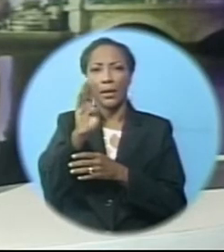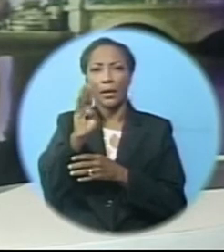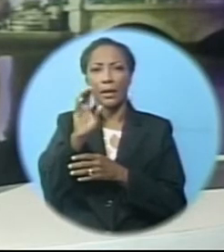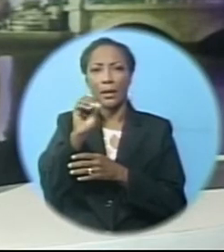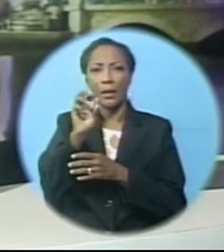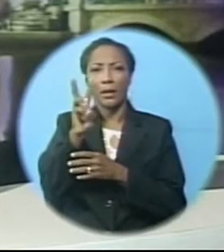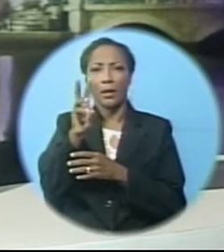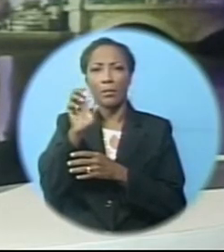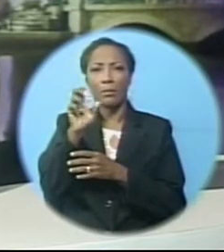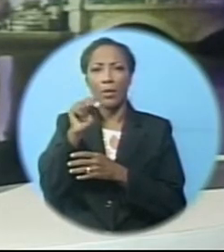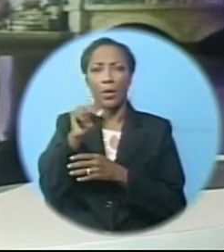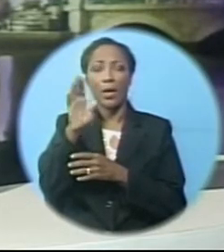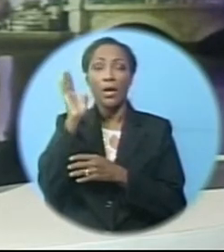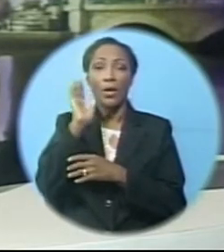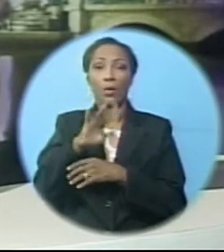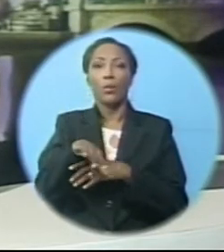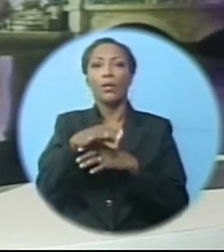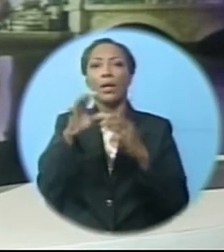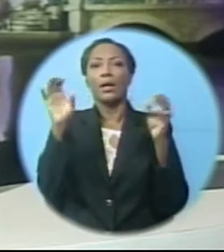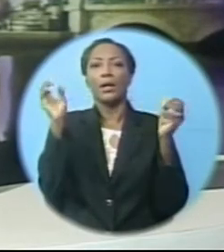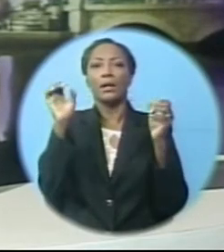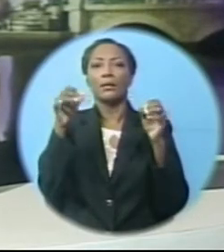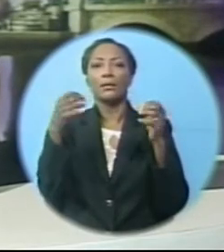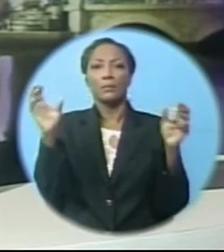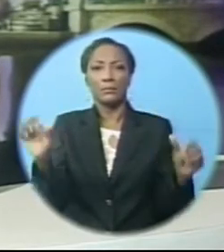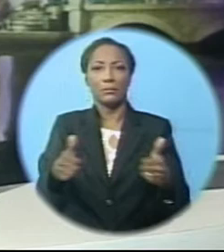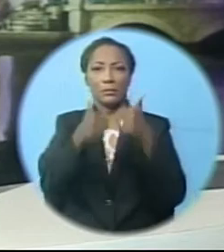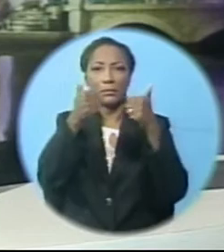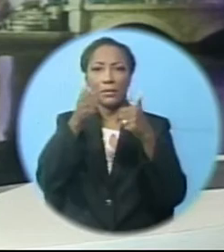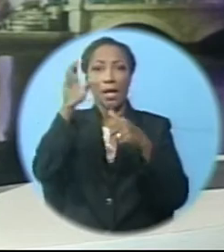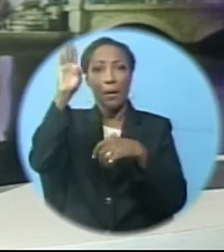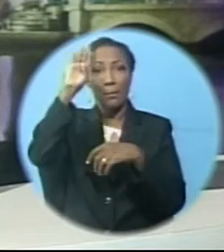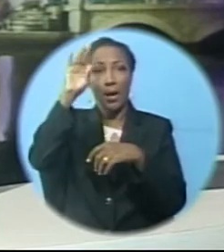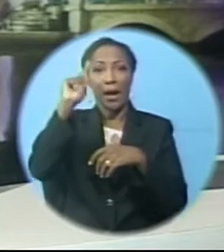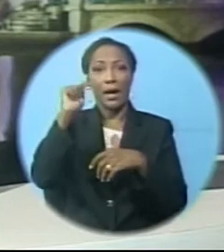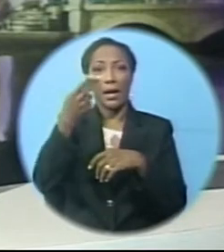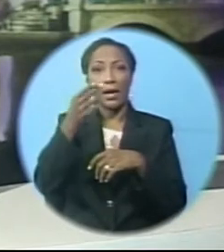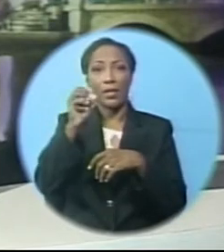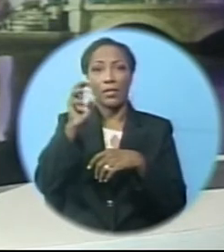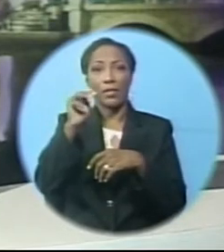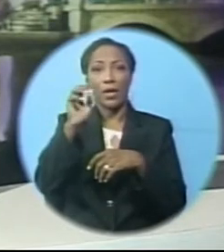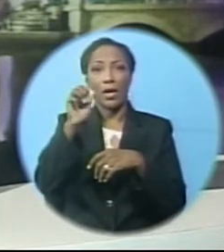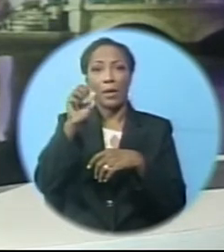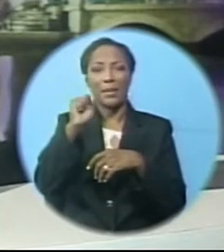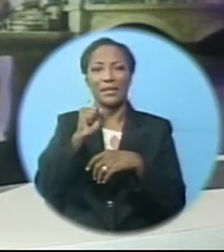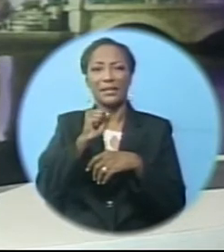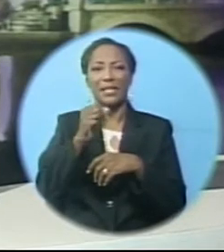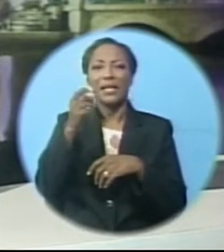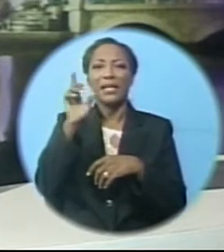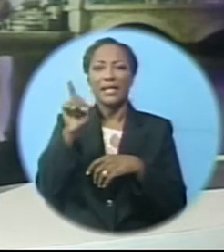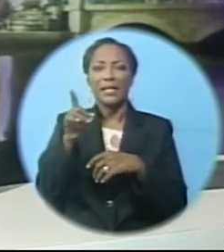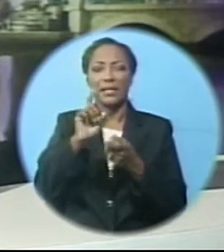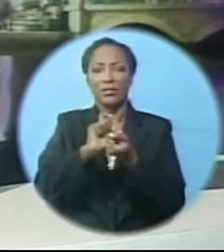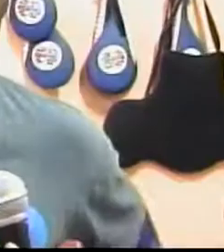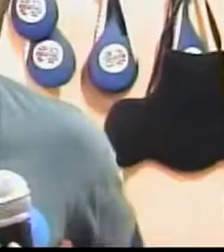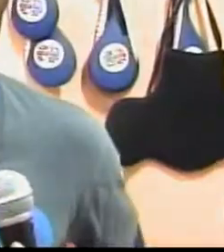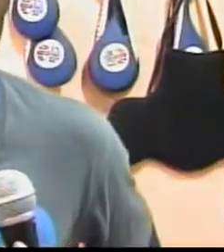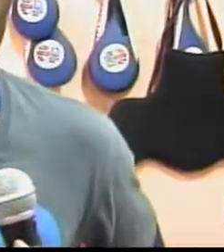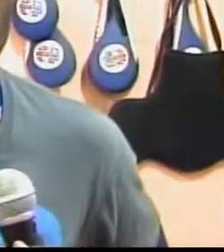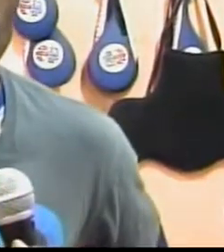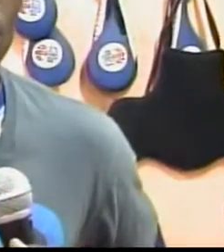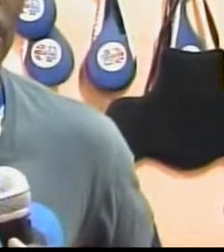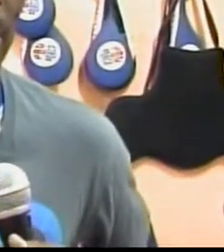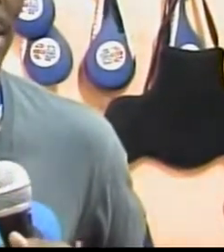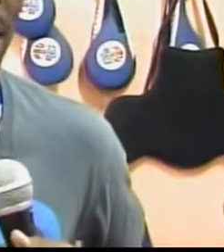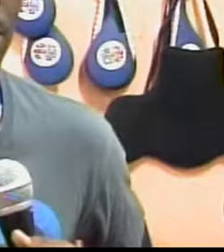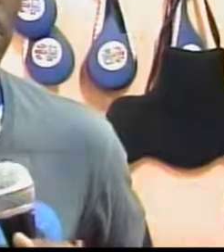Boyne is set to take on Brett Thomas and says after his last fight, he has made one key change to his game plan. One thing I